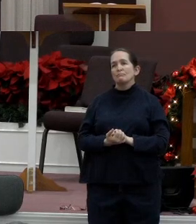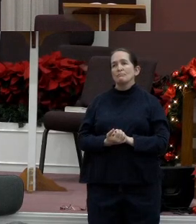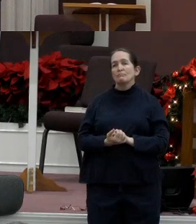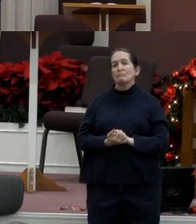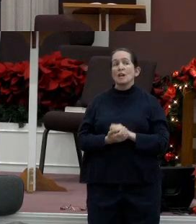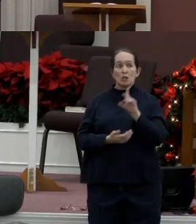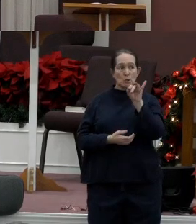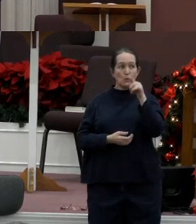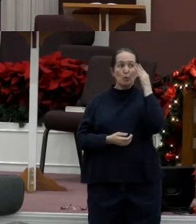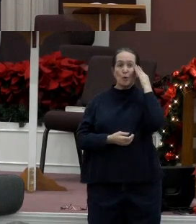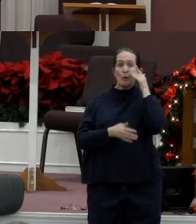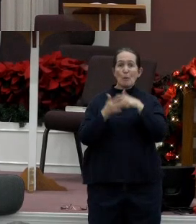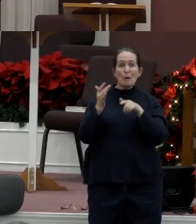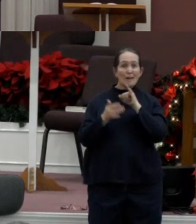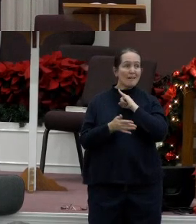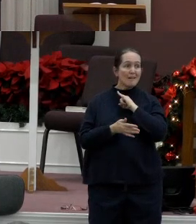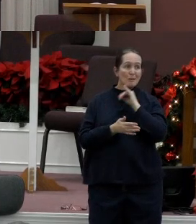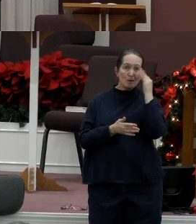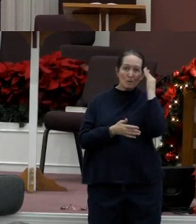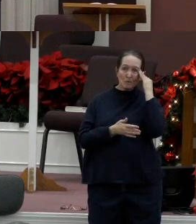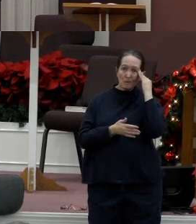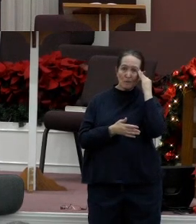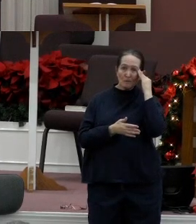Do you know what I know?